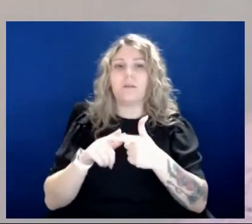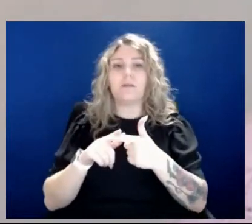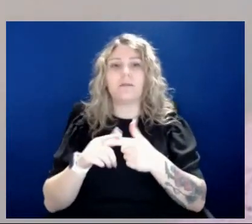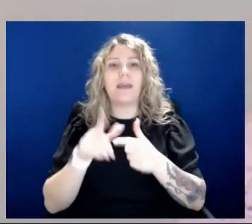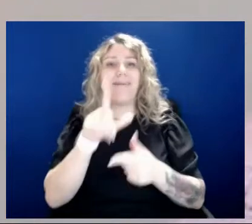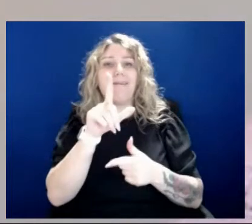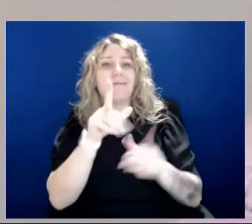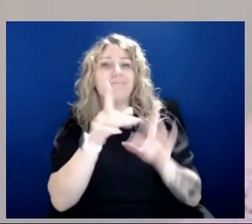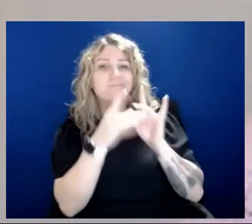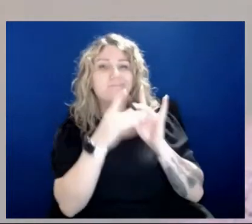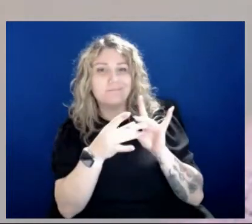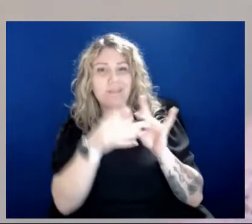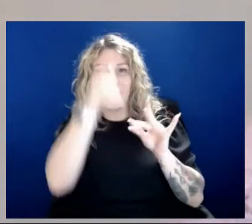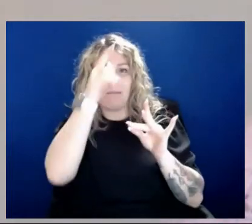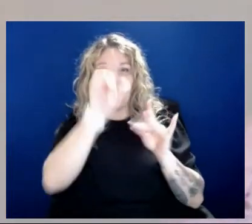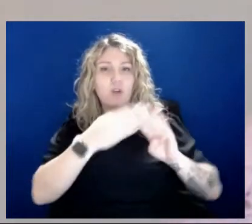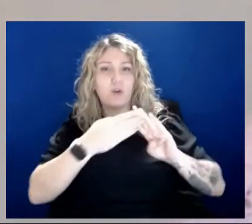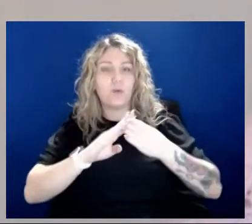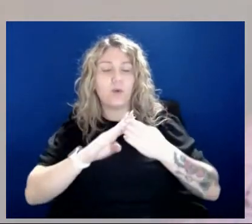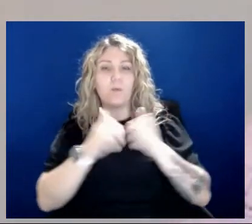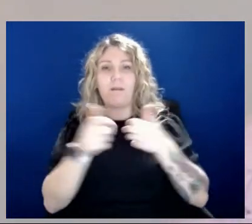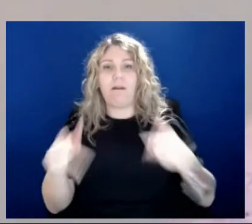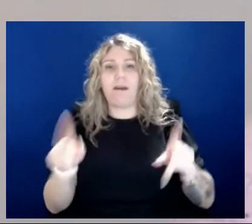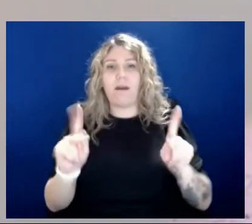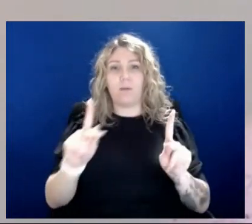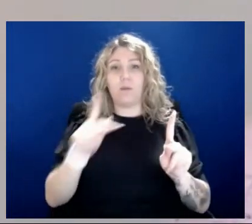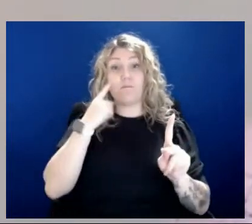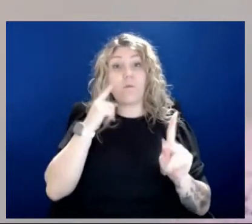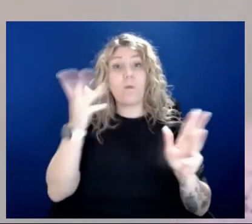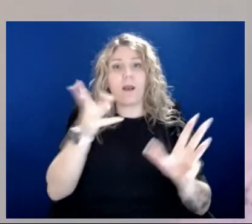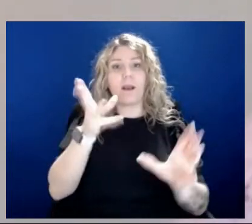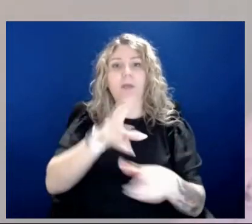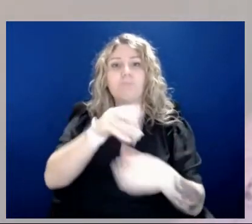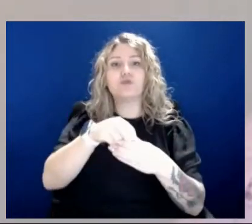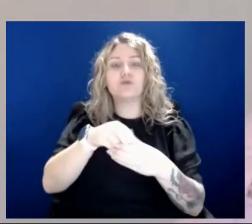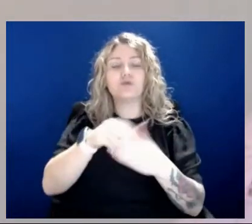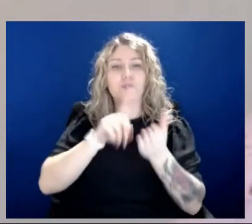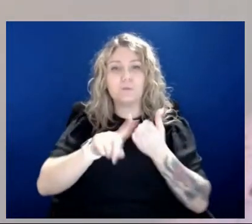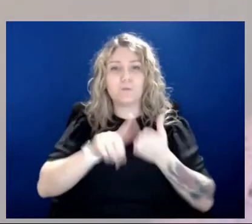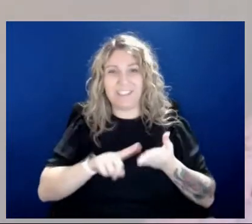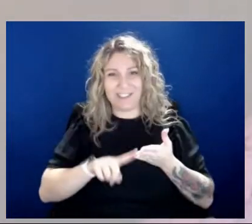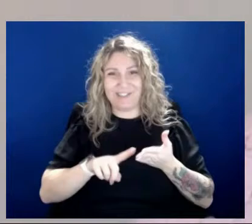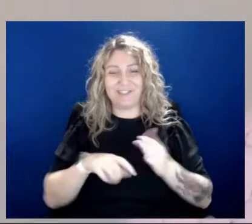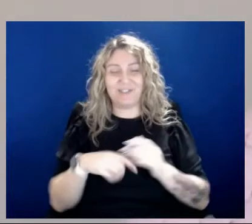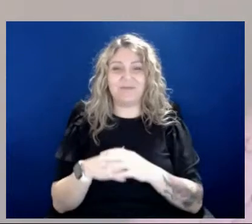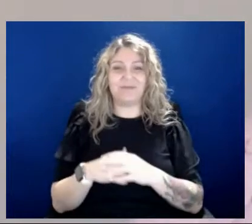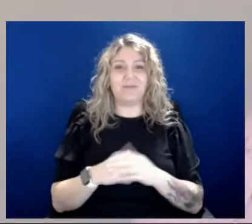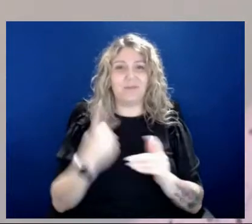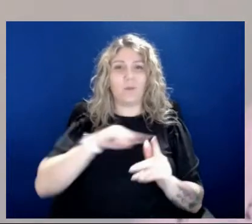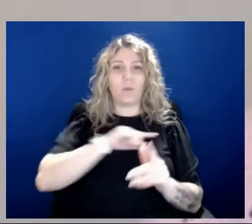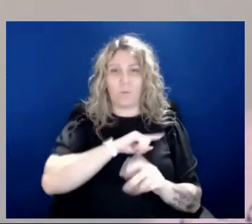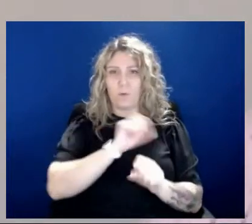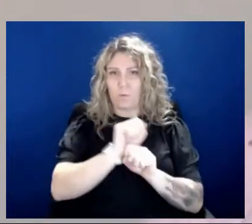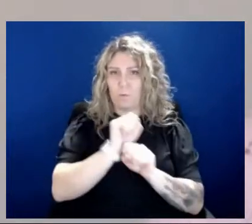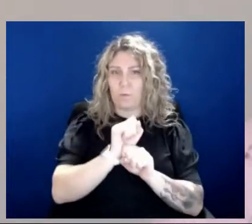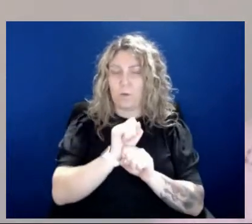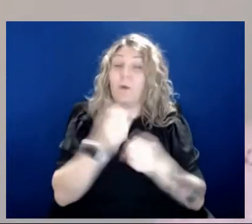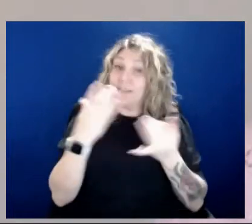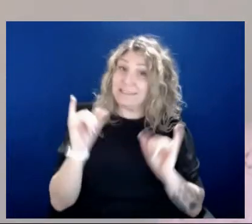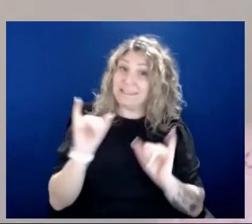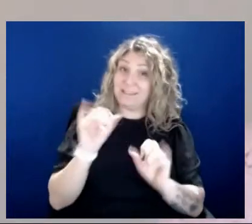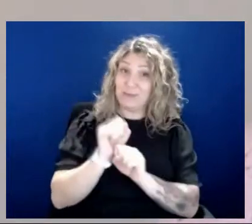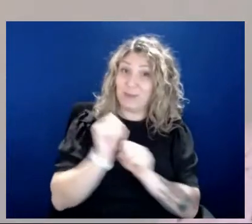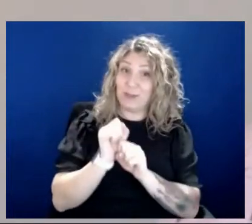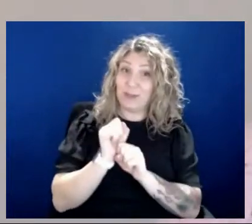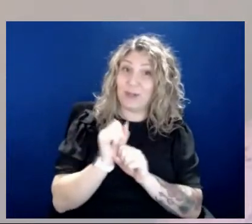Latino communities with opportunities to participate in research. And we're still working with the team